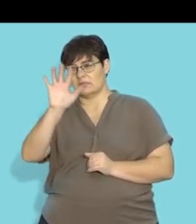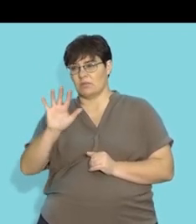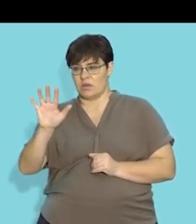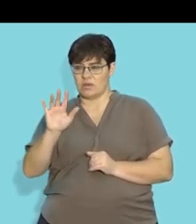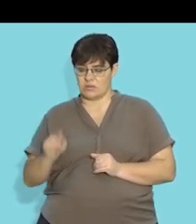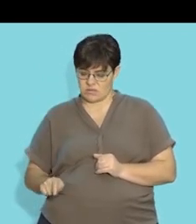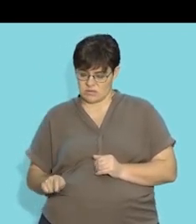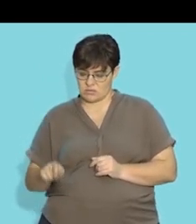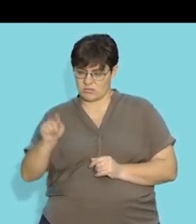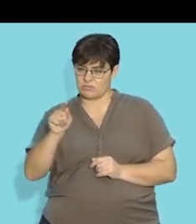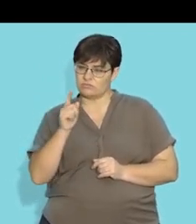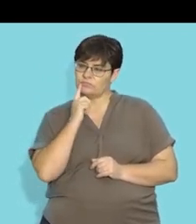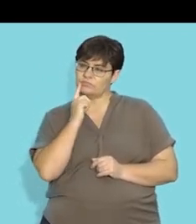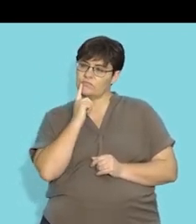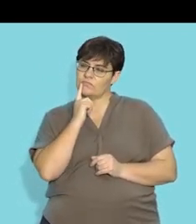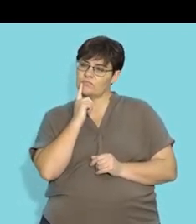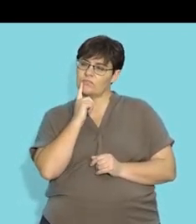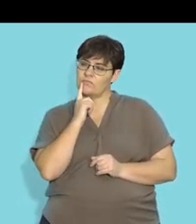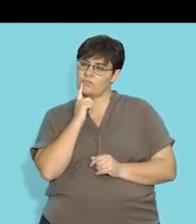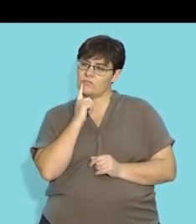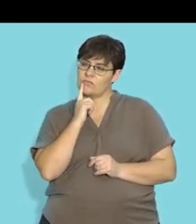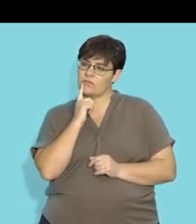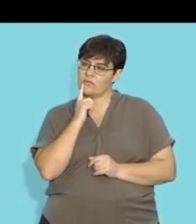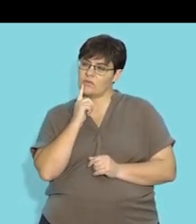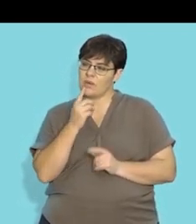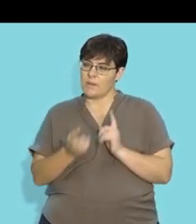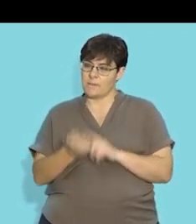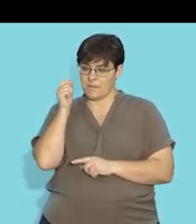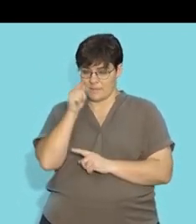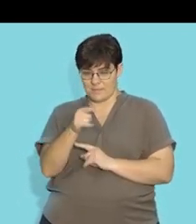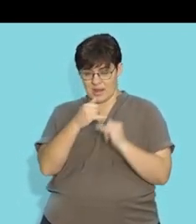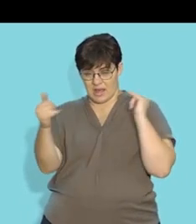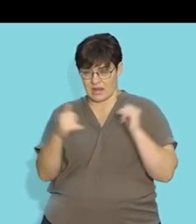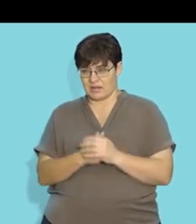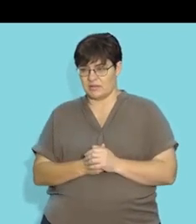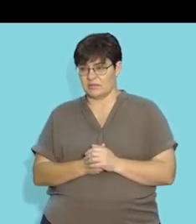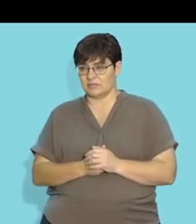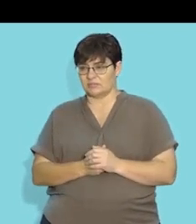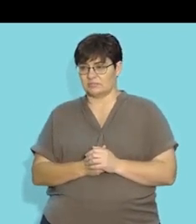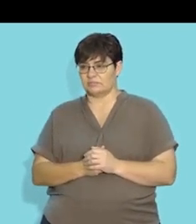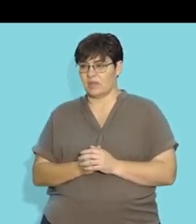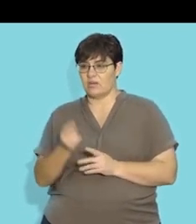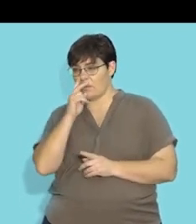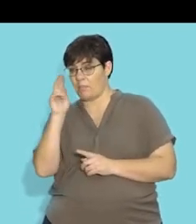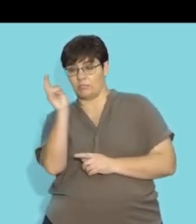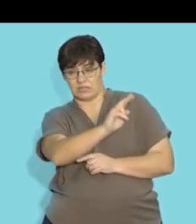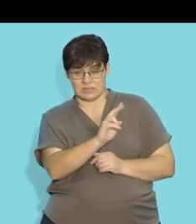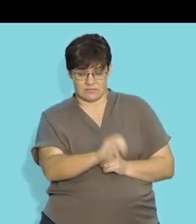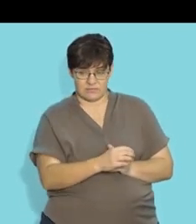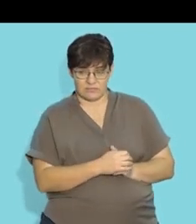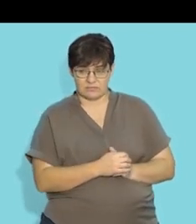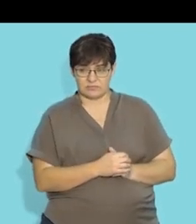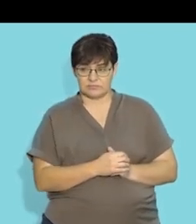2008 is somewhere there. So the winning time will be, we have to go on our line and